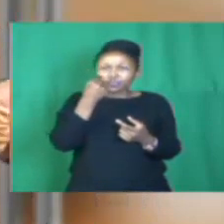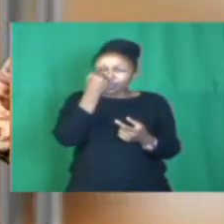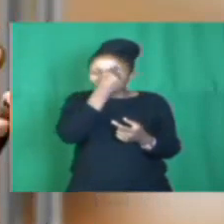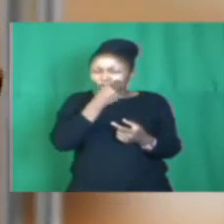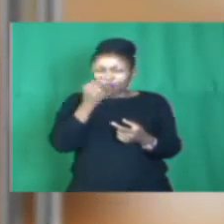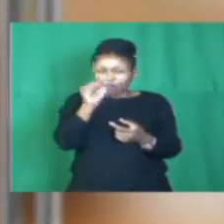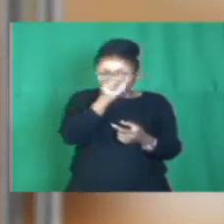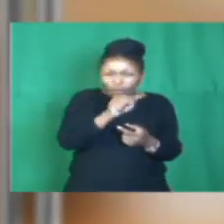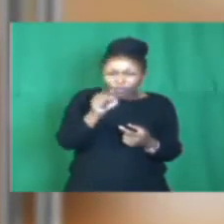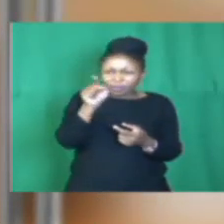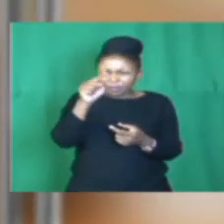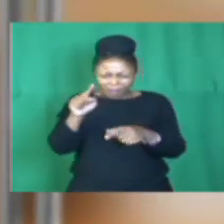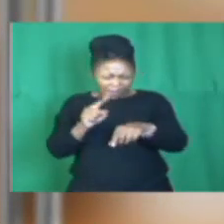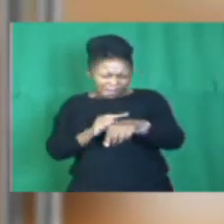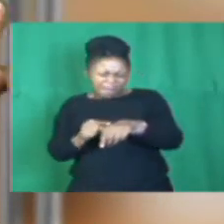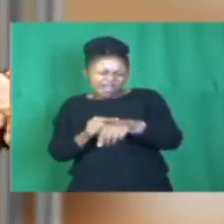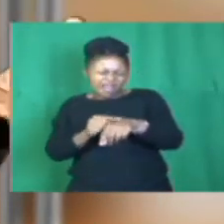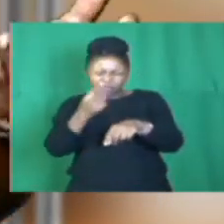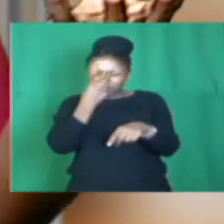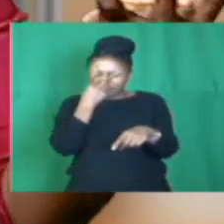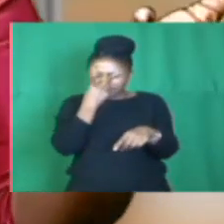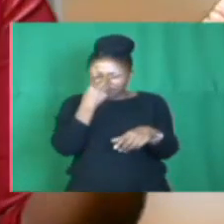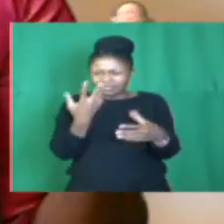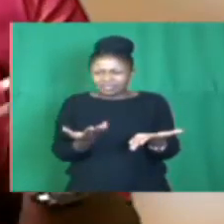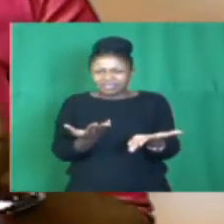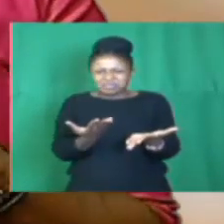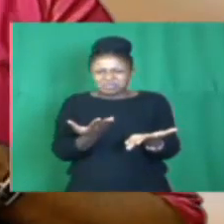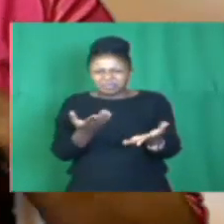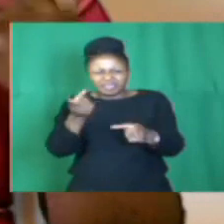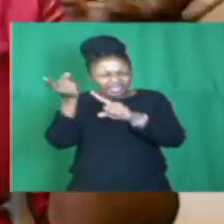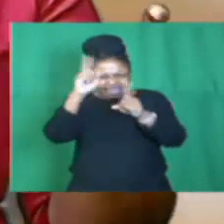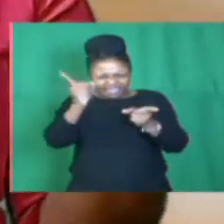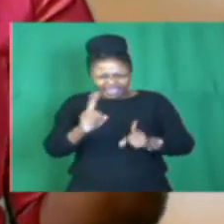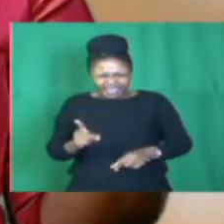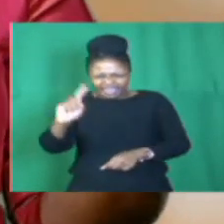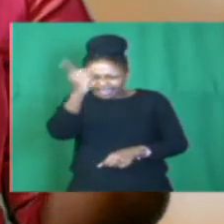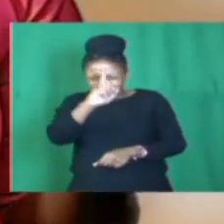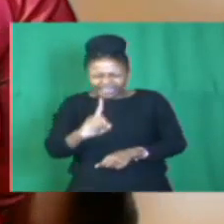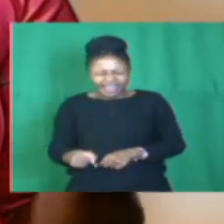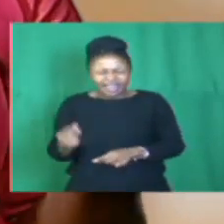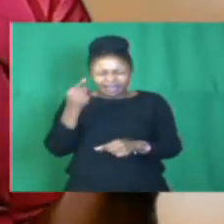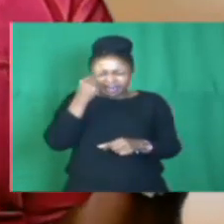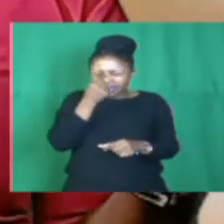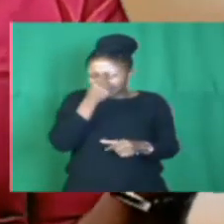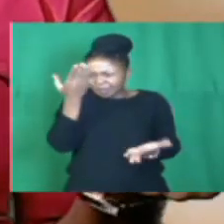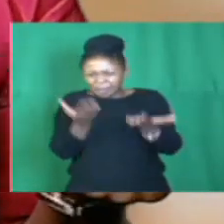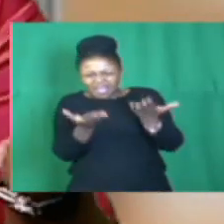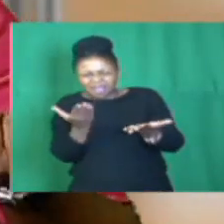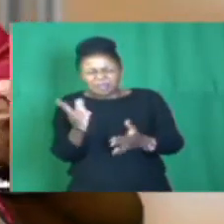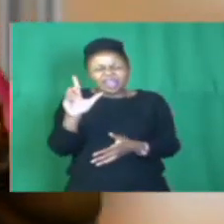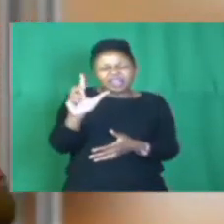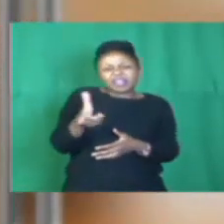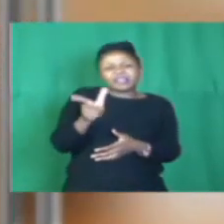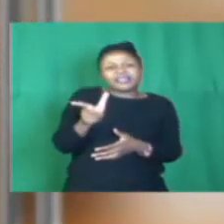color. Are they brown? Are they blue? Are they gray? Are they green? Because there are people who have